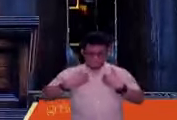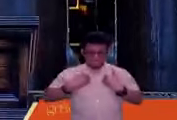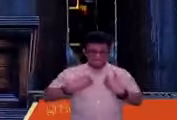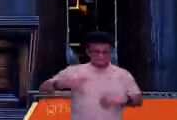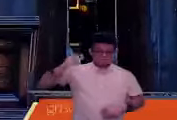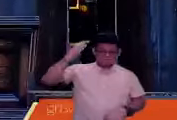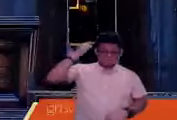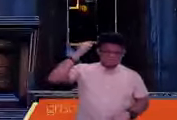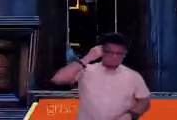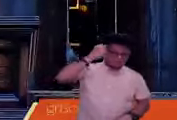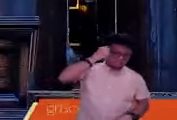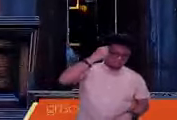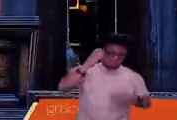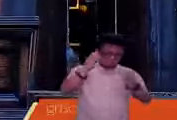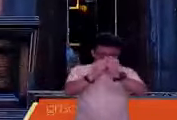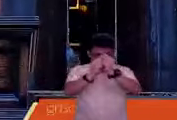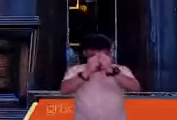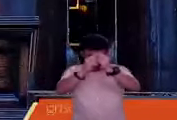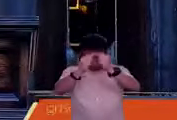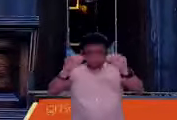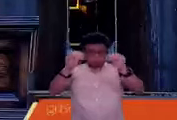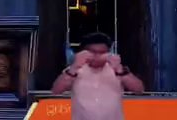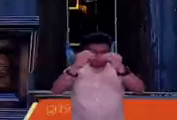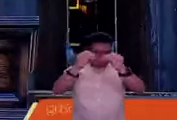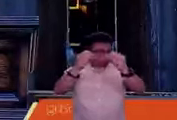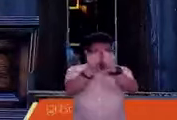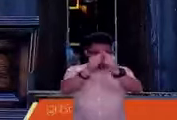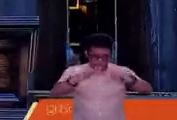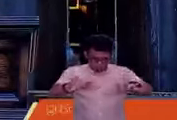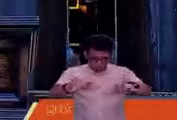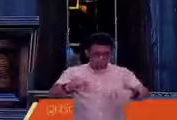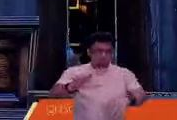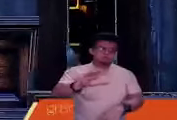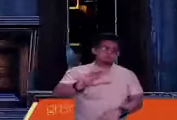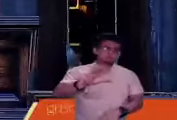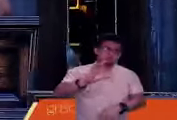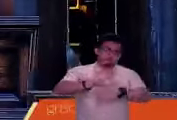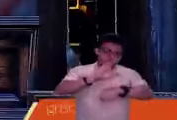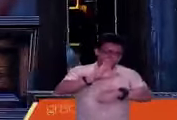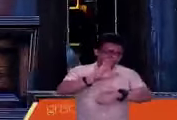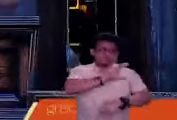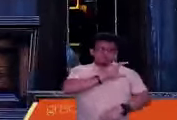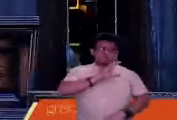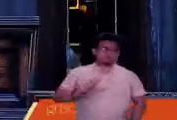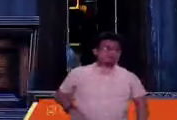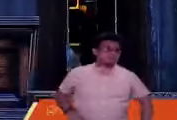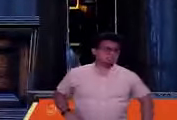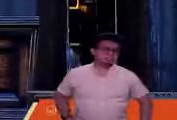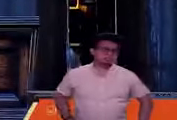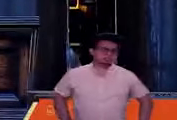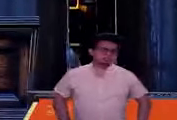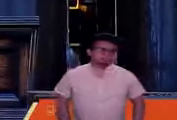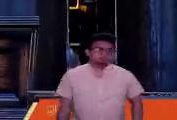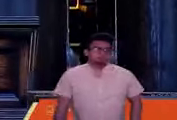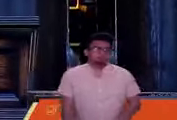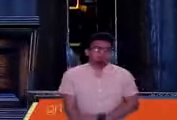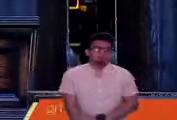Christ. You know, I had a chance to talk to a brother from a church in a village very